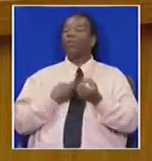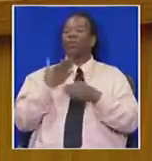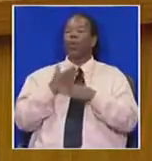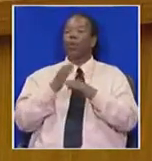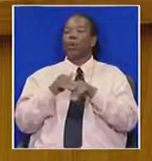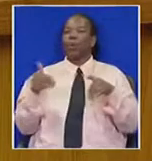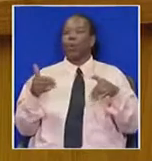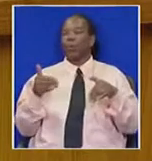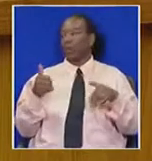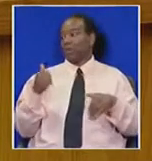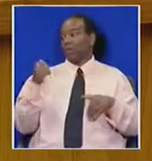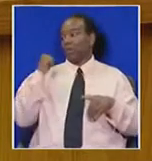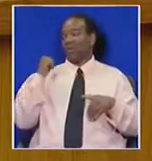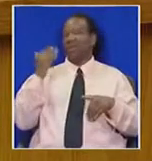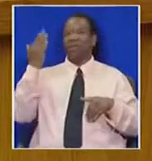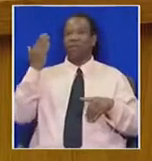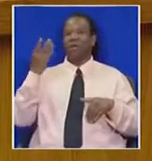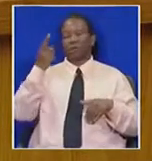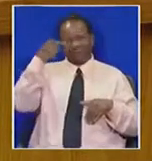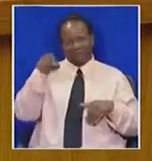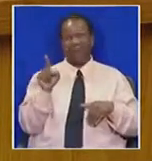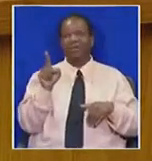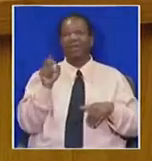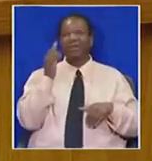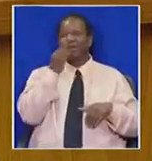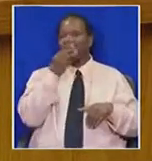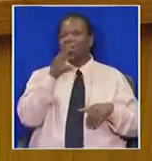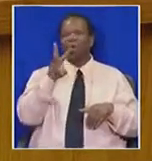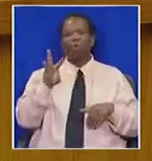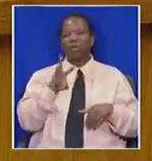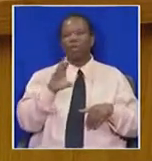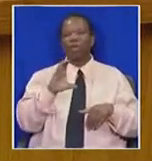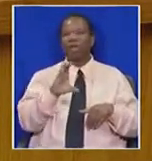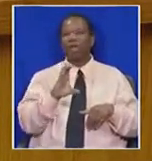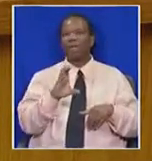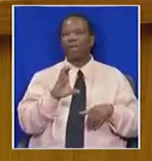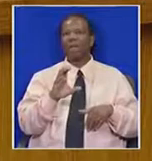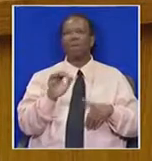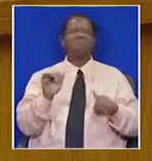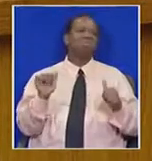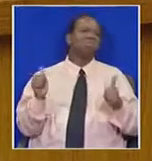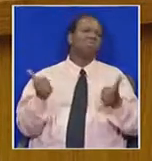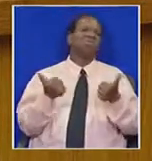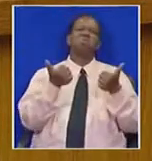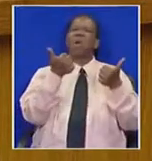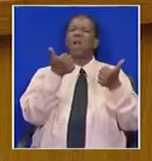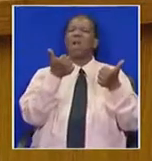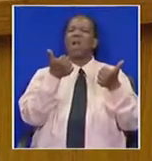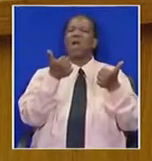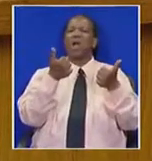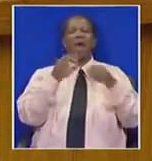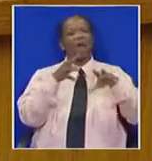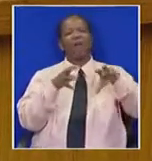previous speaker here was speaking correctly. The Western Cape performs relatively well compared to other provinces in terms of